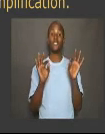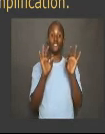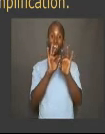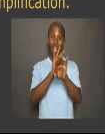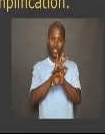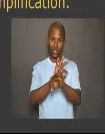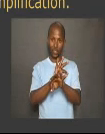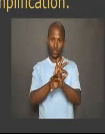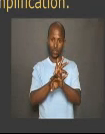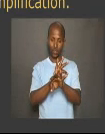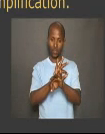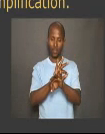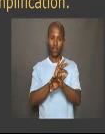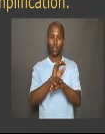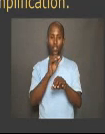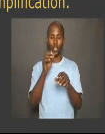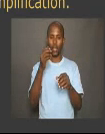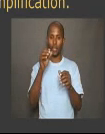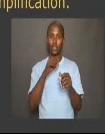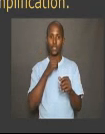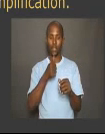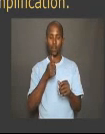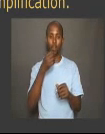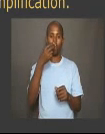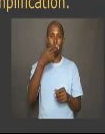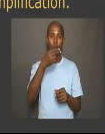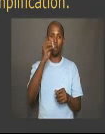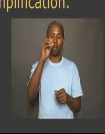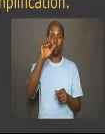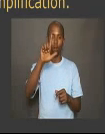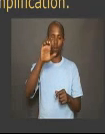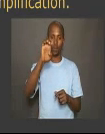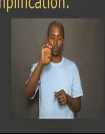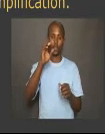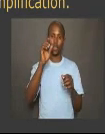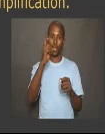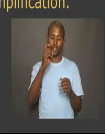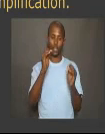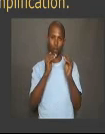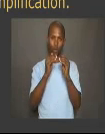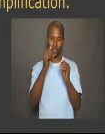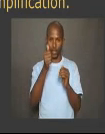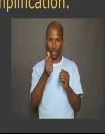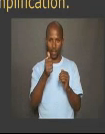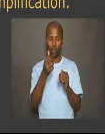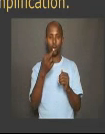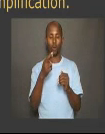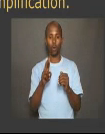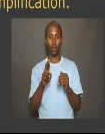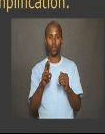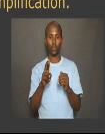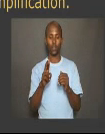function has either a hole at x equals a or